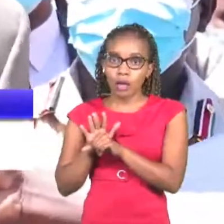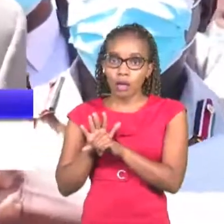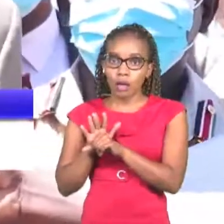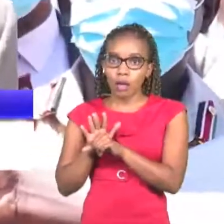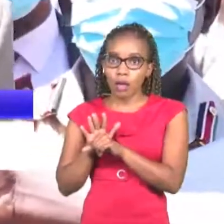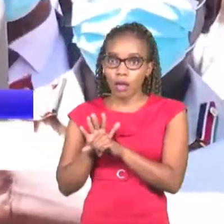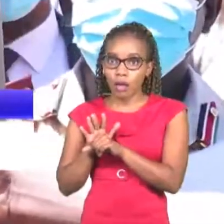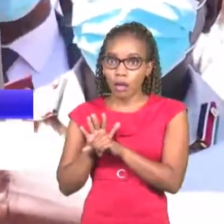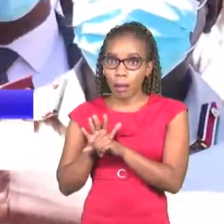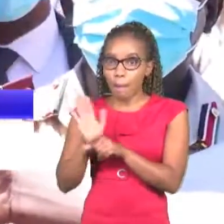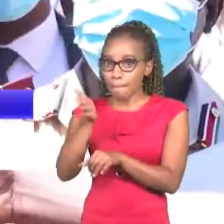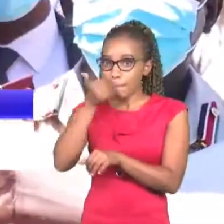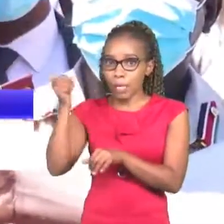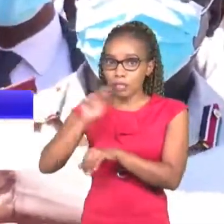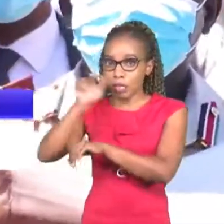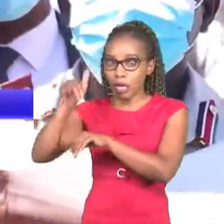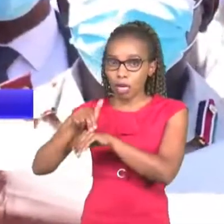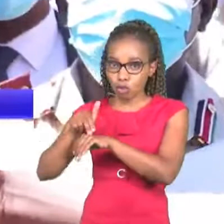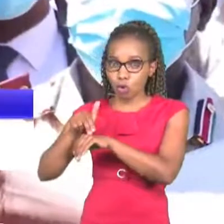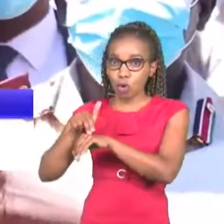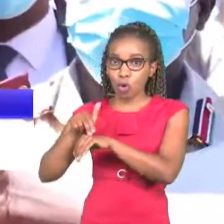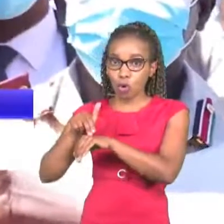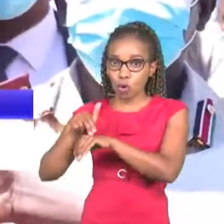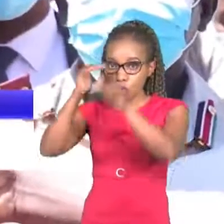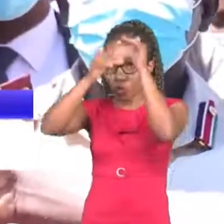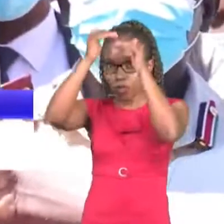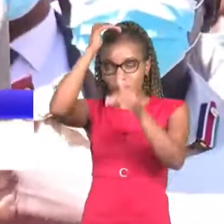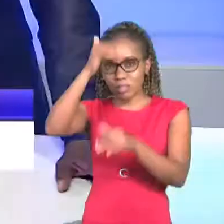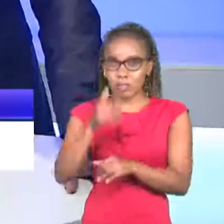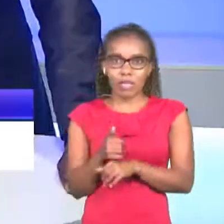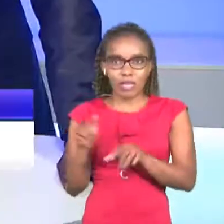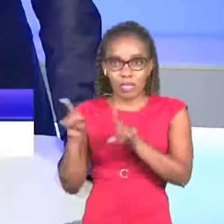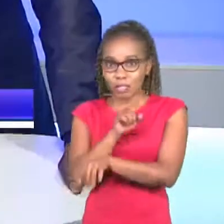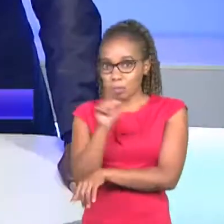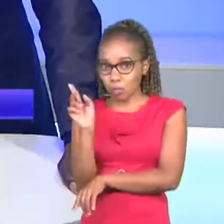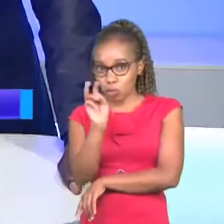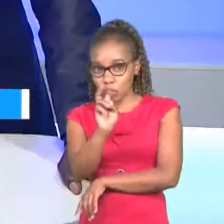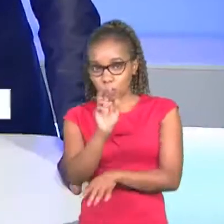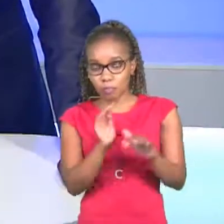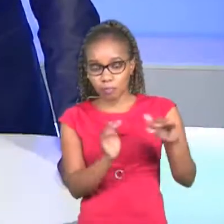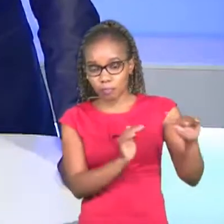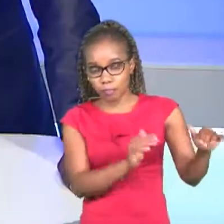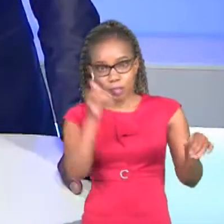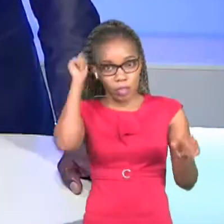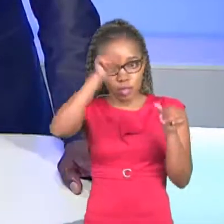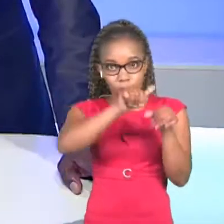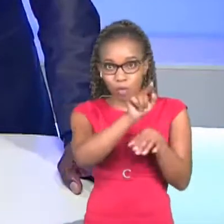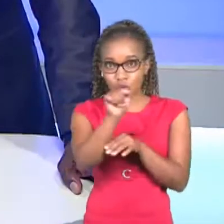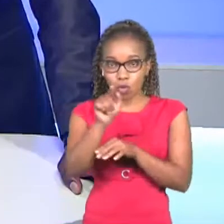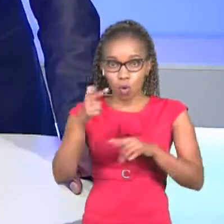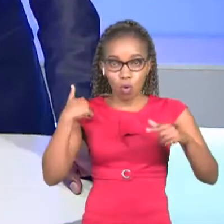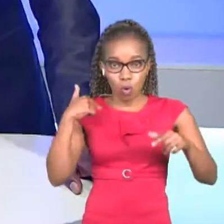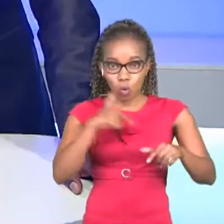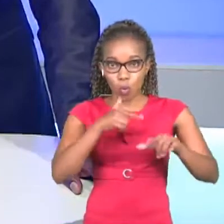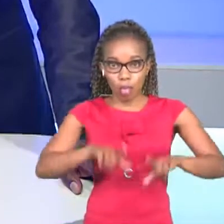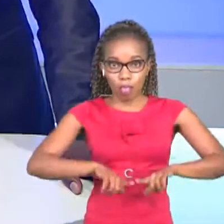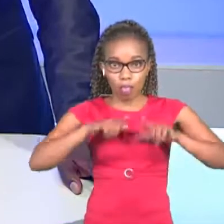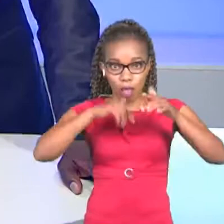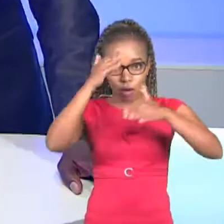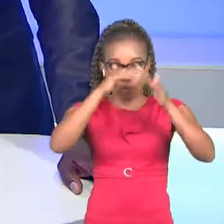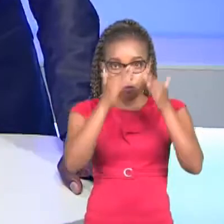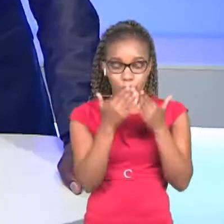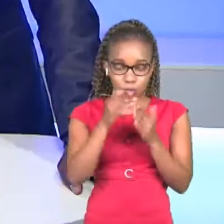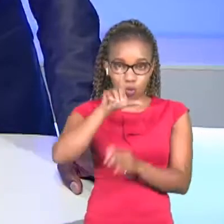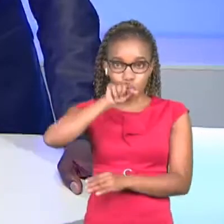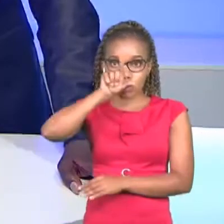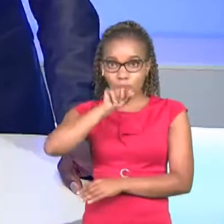national polytechnic, you people also can judge it by what you have seen. All right, just to remind you, we are live on Facebook, on Twitter,